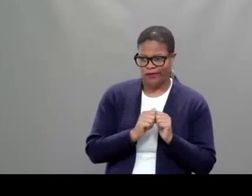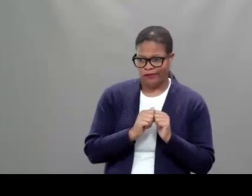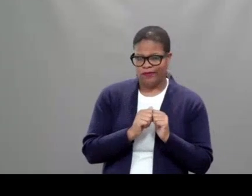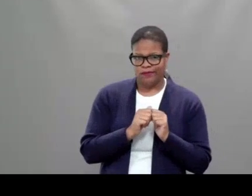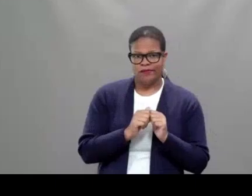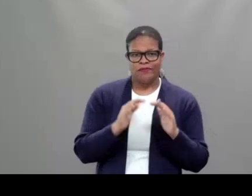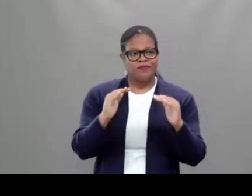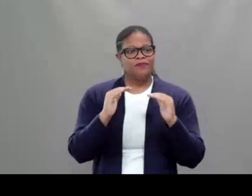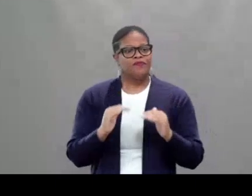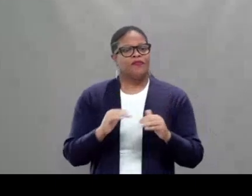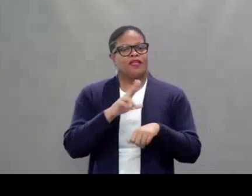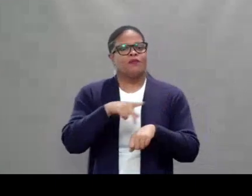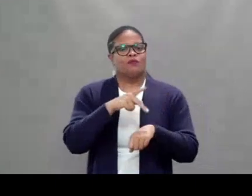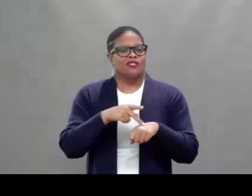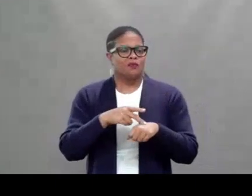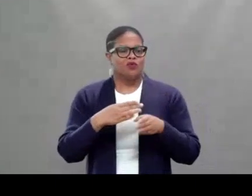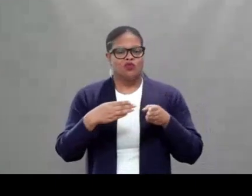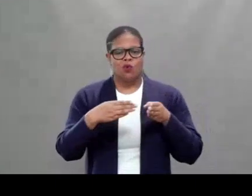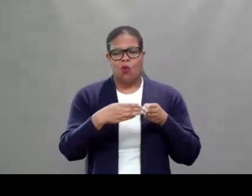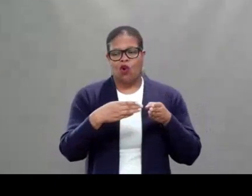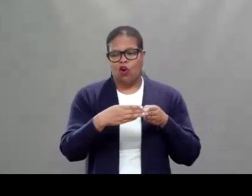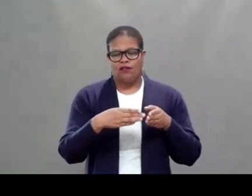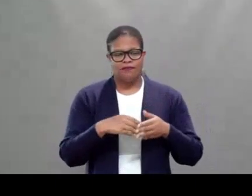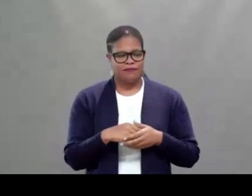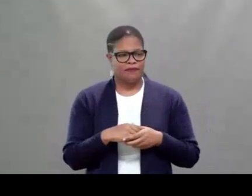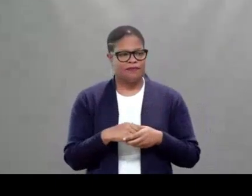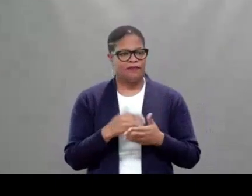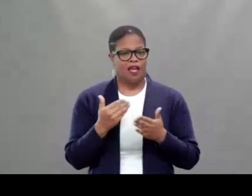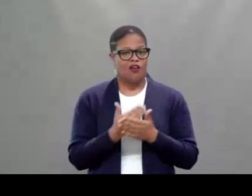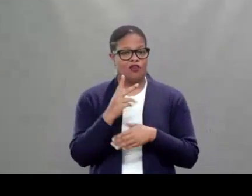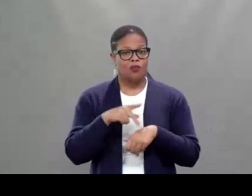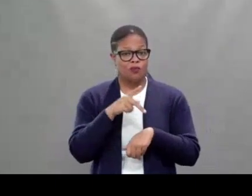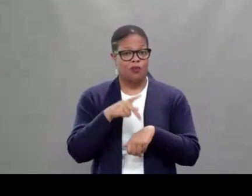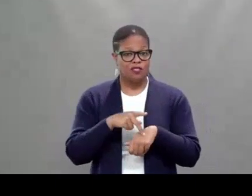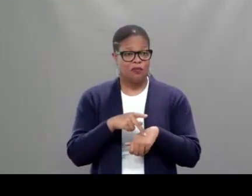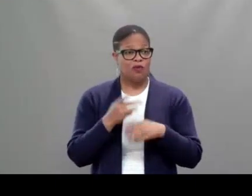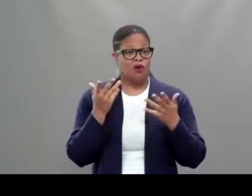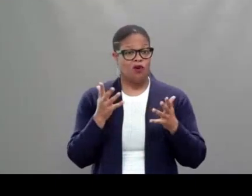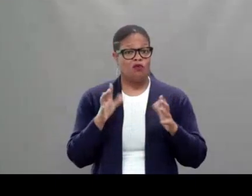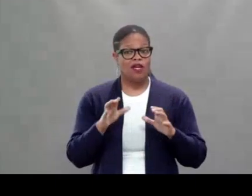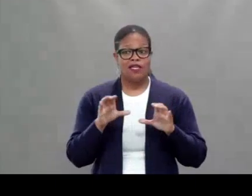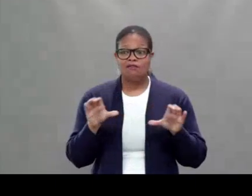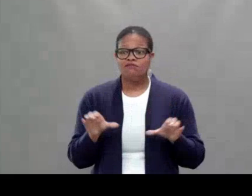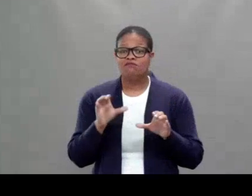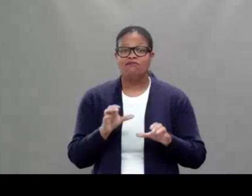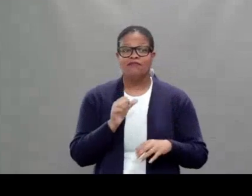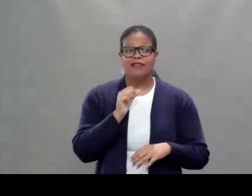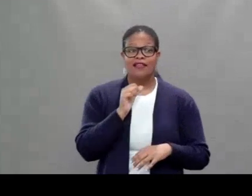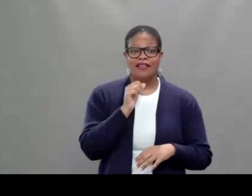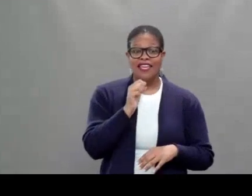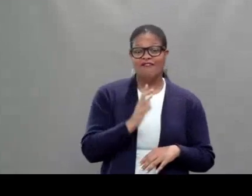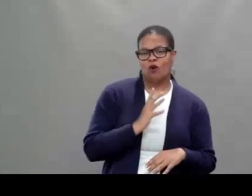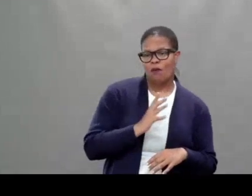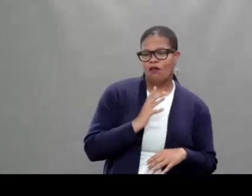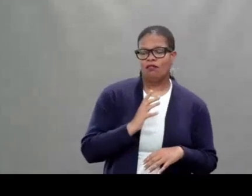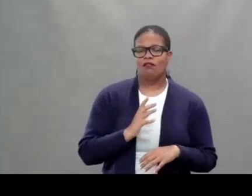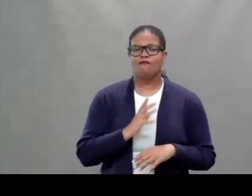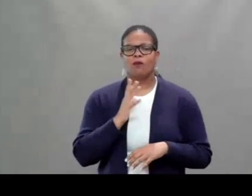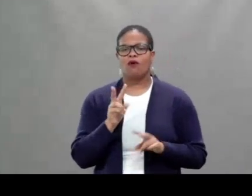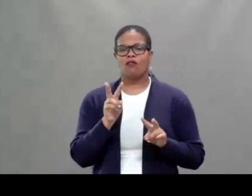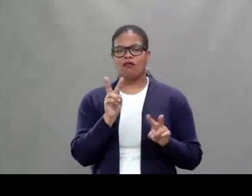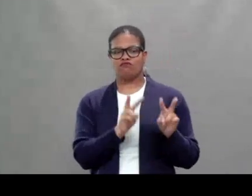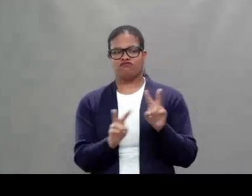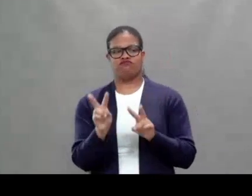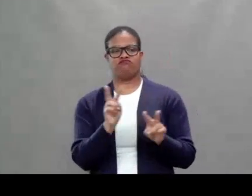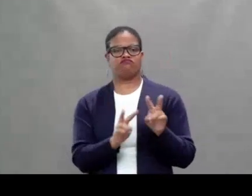Okay, so Principal's Corner. Our new principal has been conducting informal and formal observations, getting to